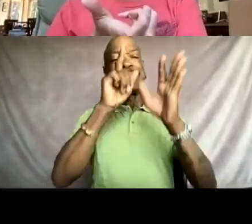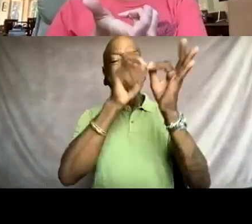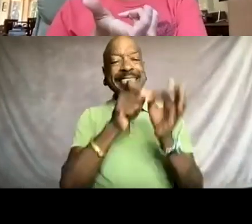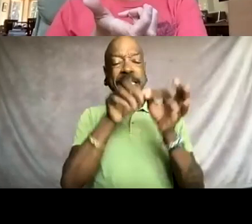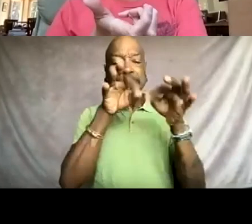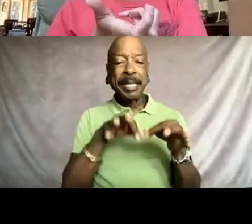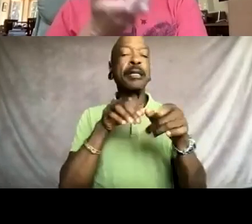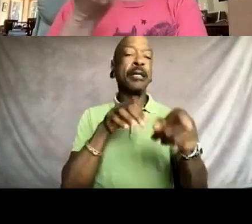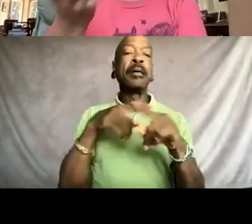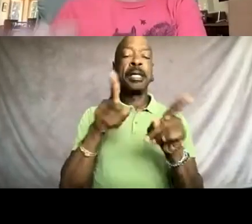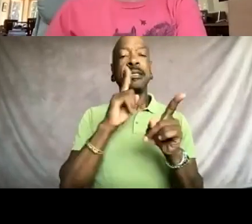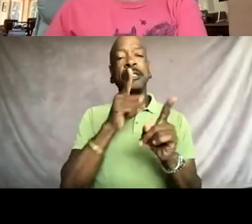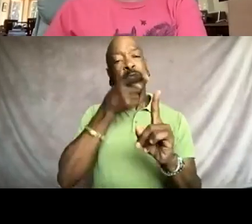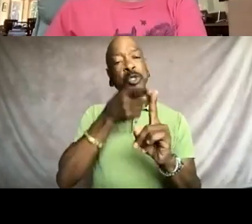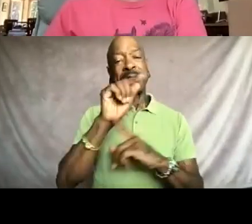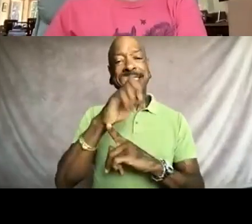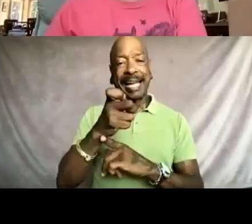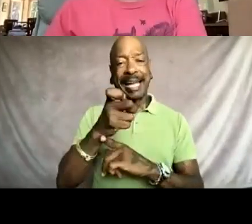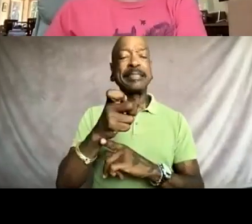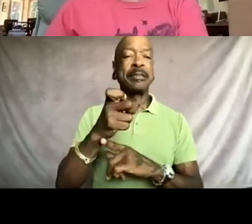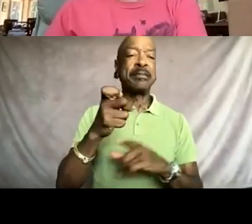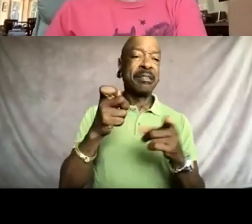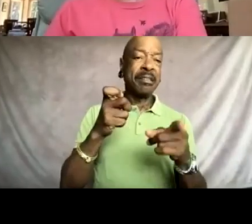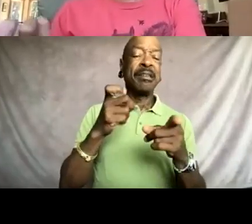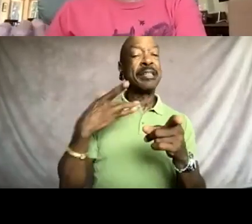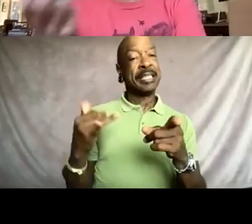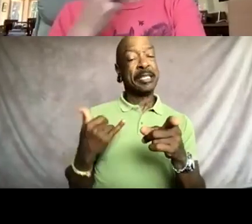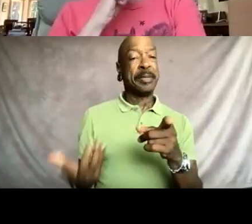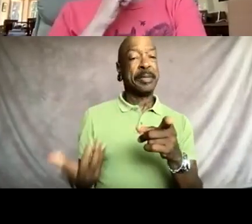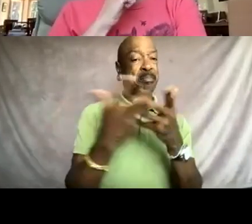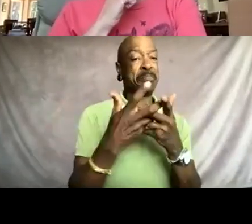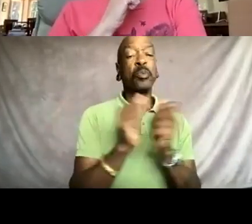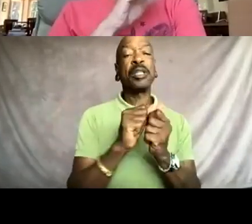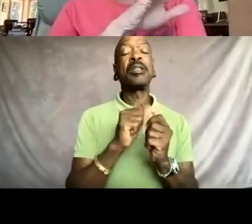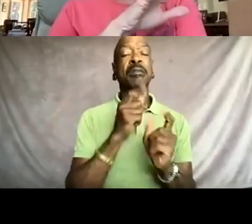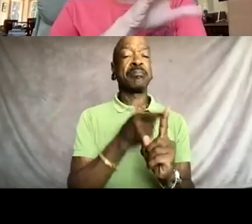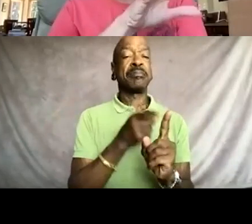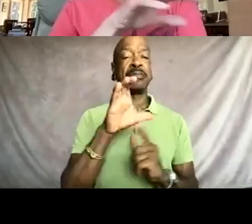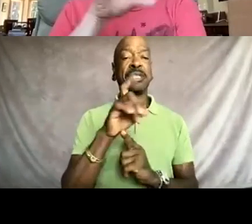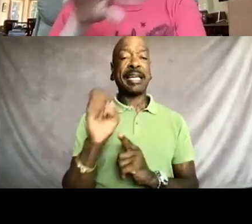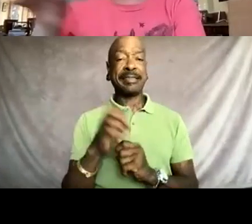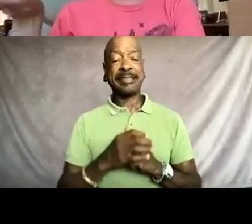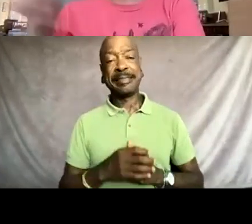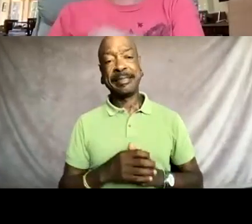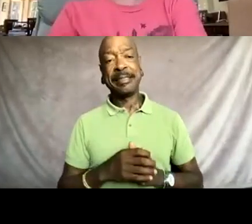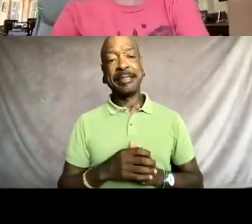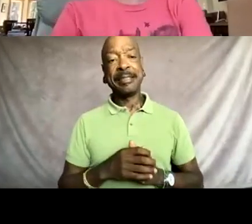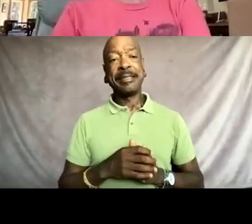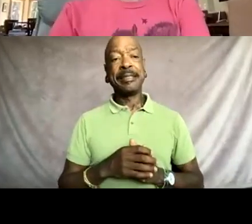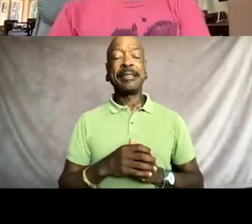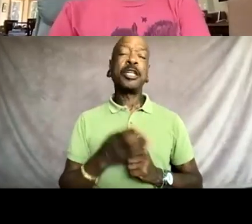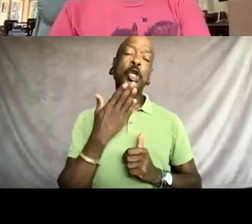of tax categories that tend to go with certain cakes. Like they're good, particularly good